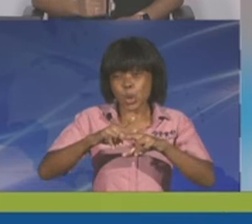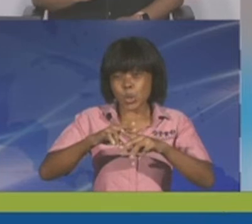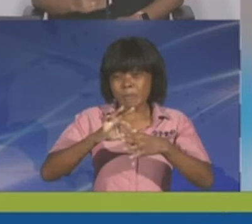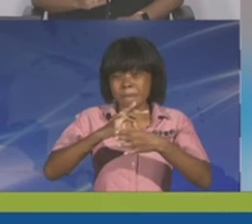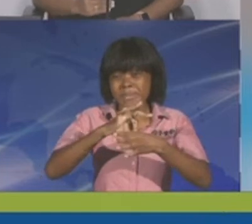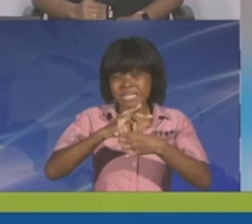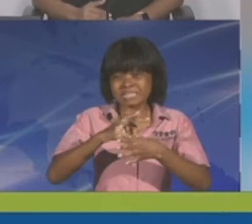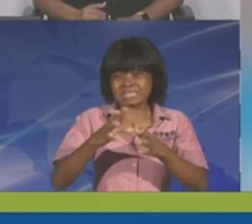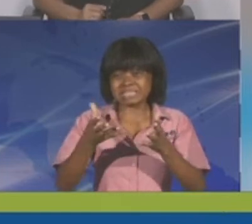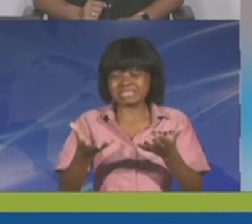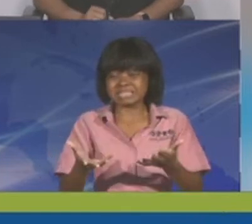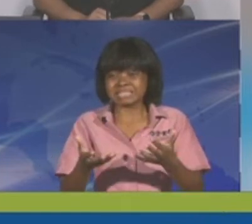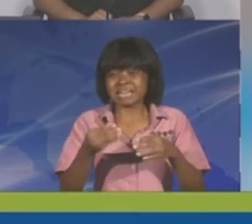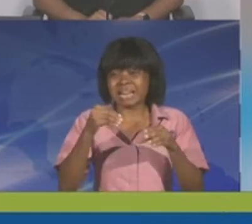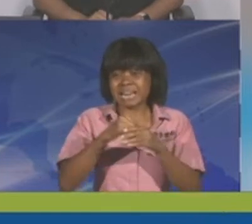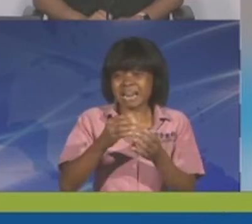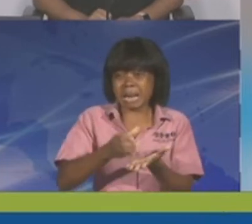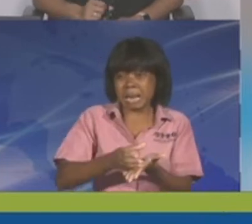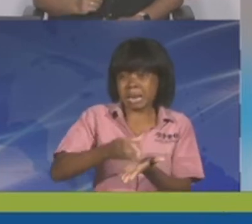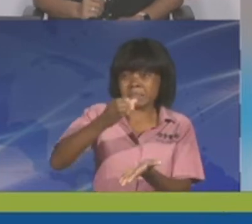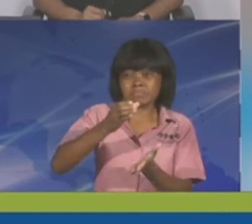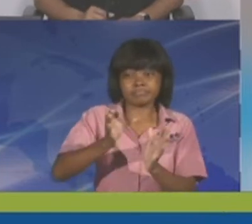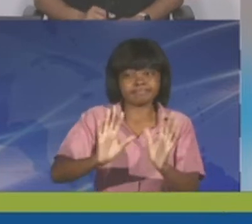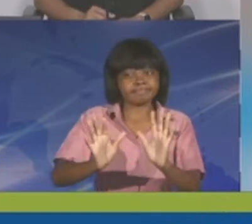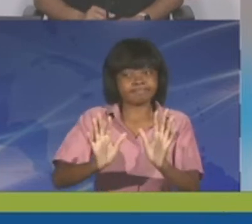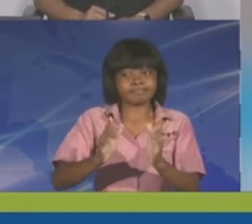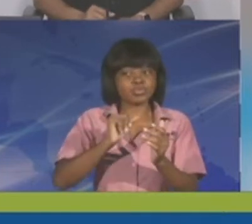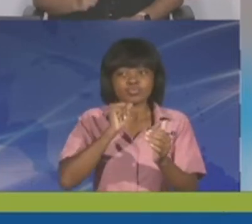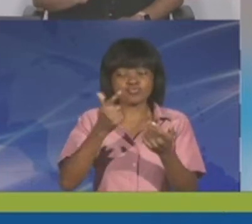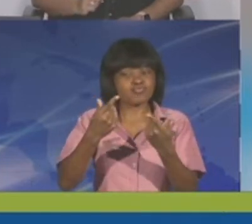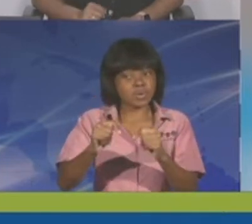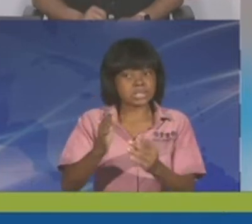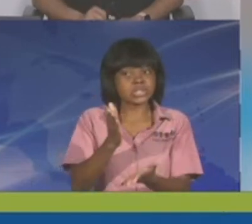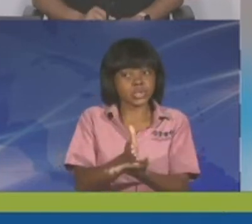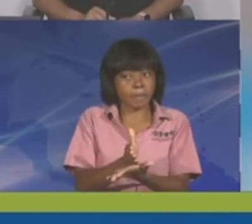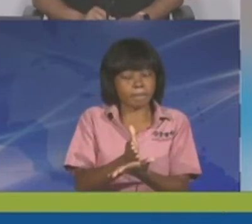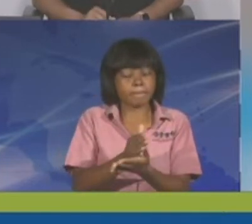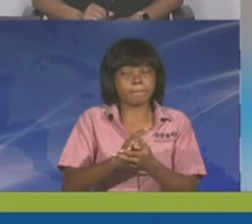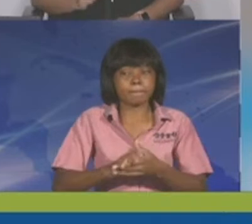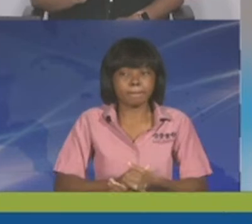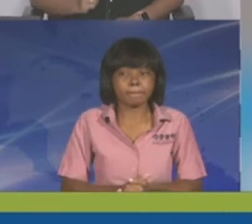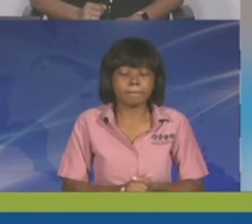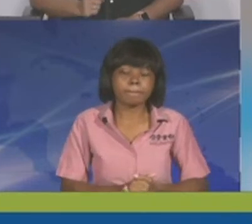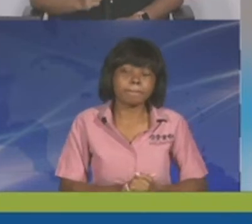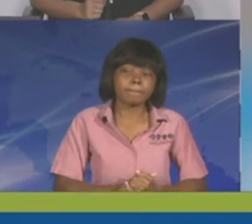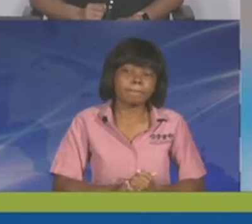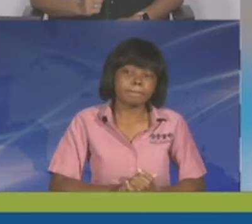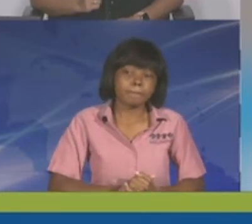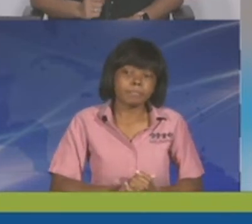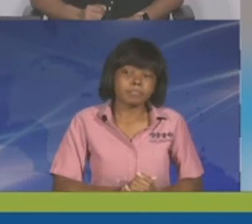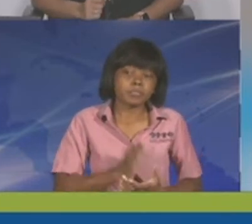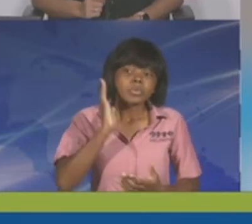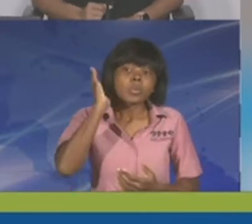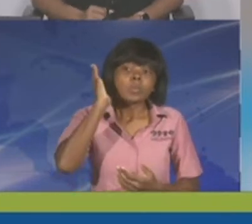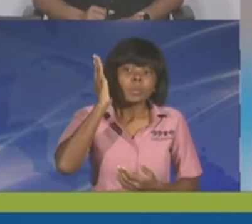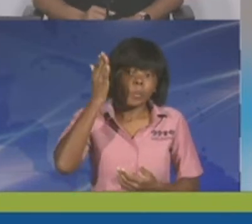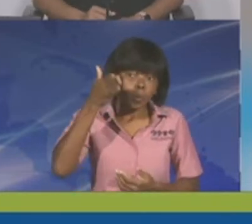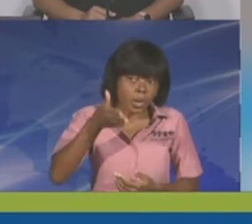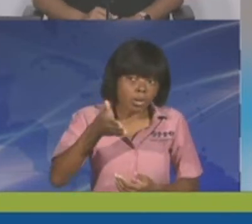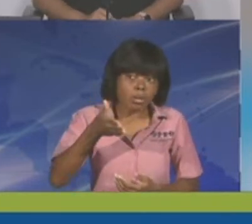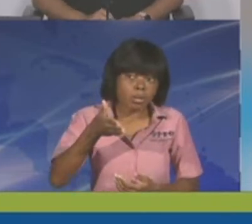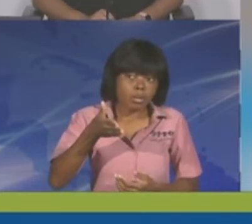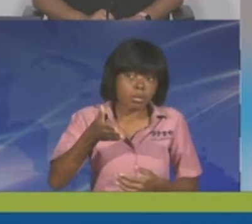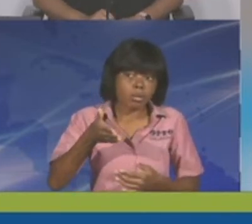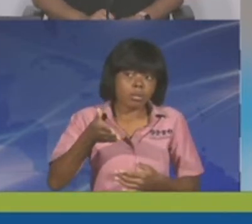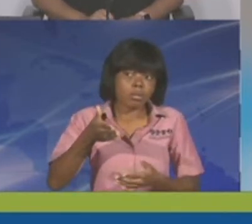what? But that is something that we can really aim to do. If we reduce packaged foods, we reduce the processed foods, we will reduce the amount of sodium that